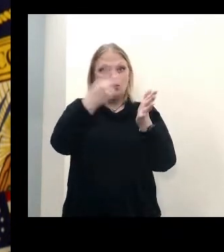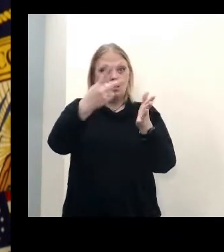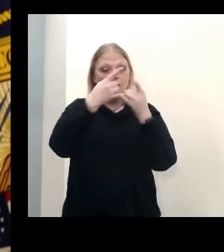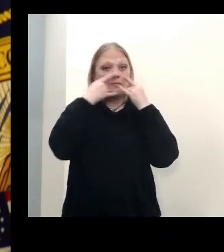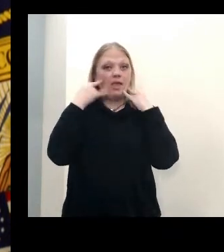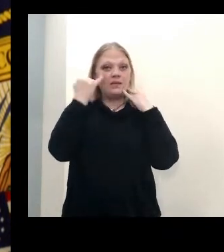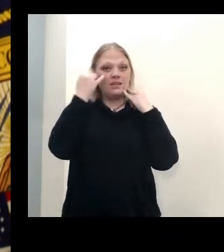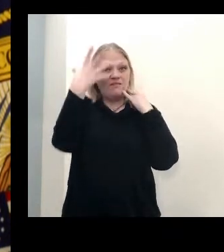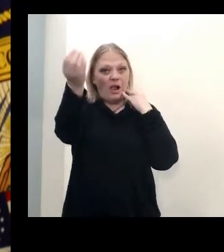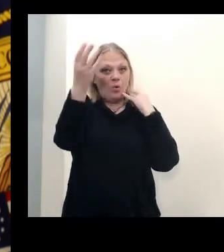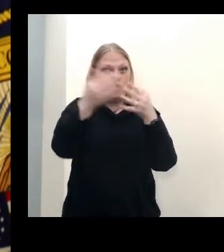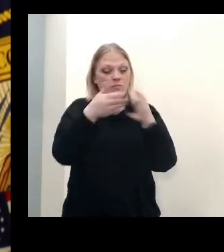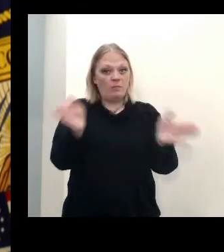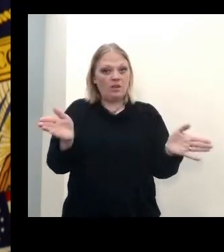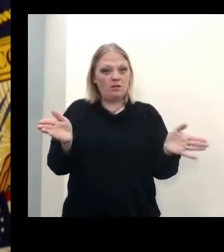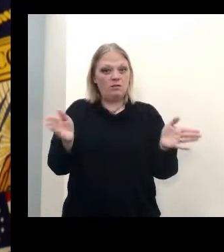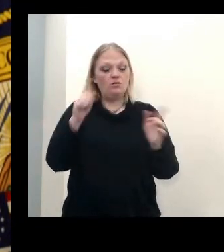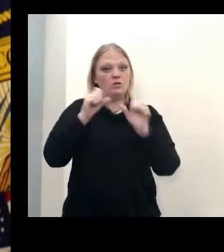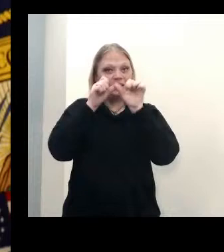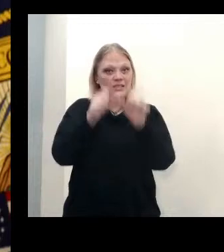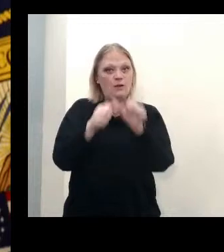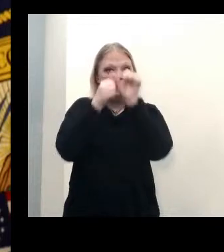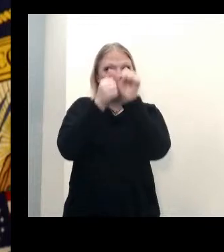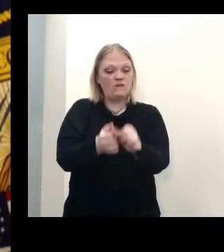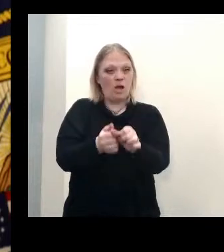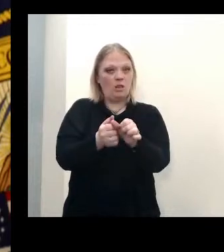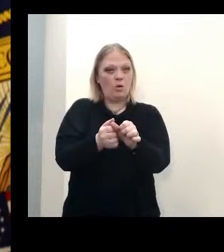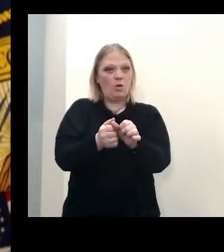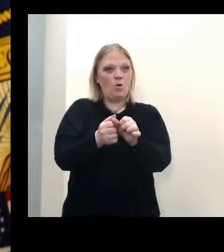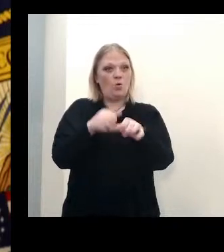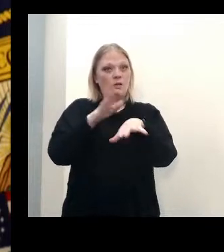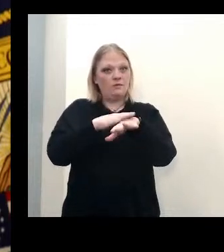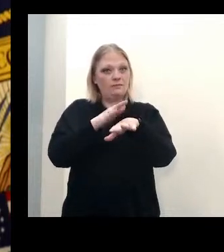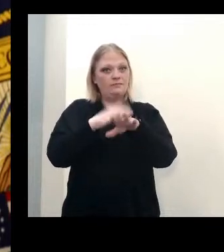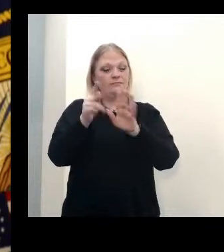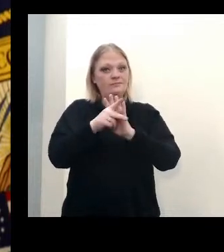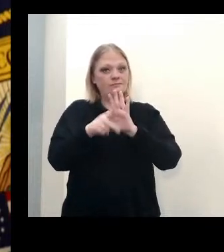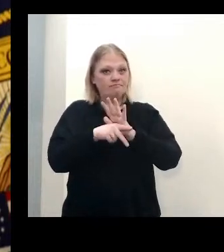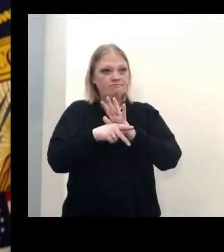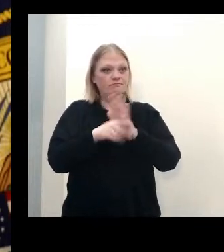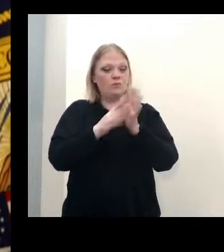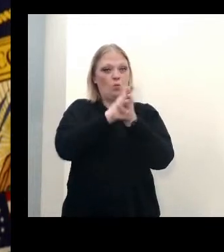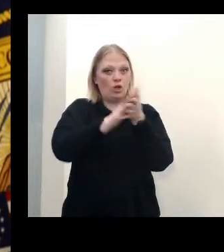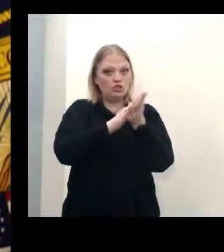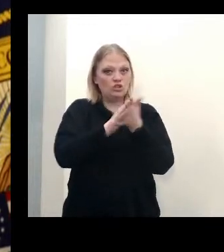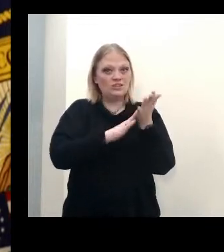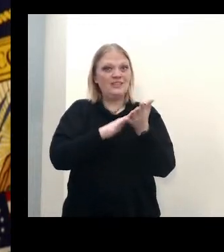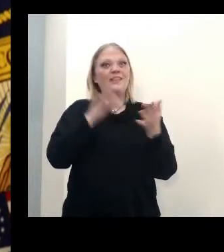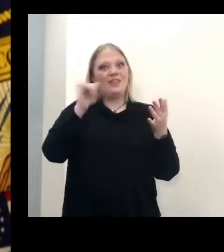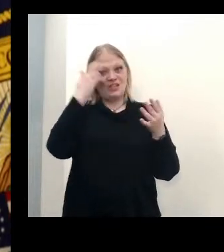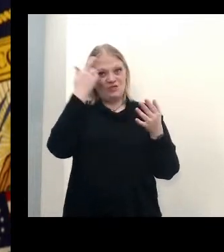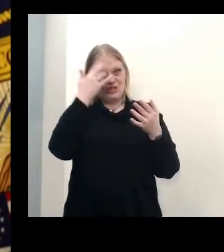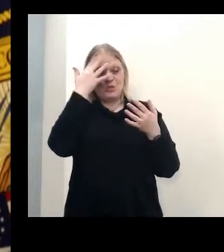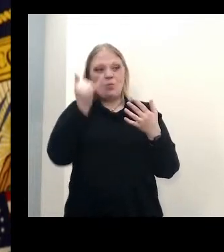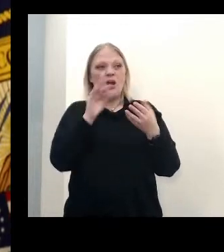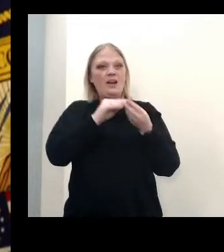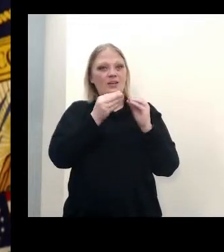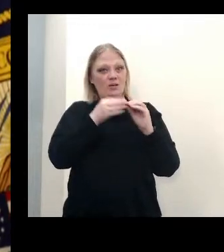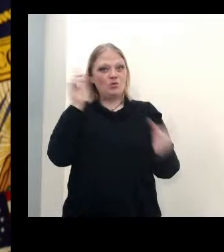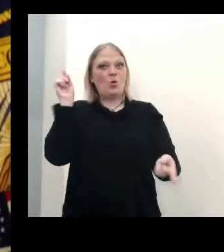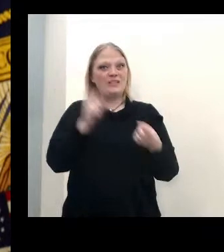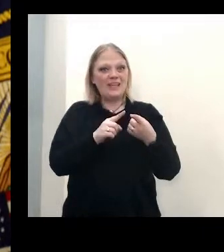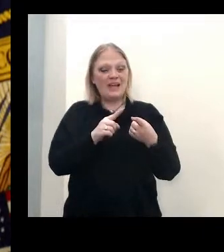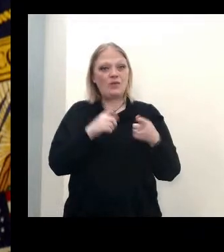out in public. And you should continue to follow the precautions that are in place, wash your hands and the like. There's a reason why our numbers have gone down.